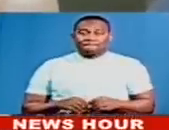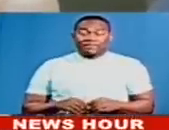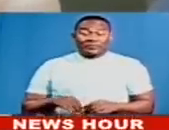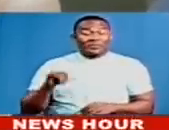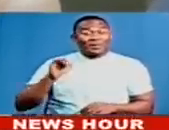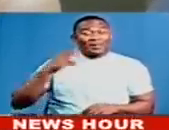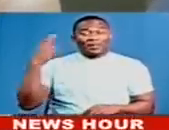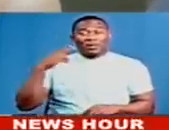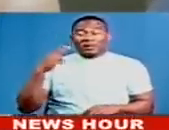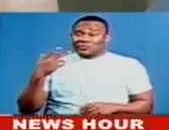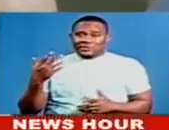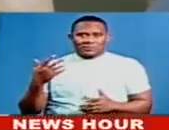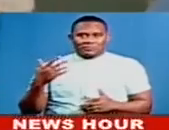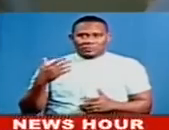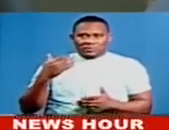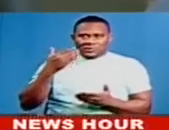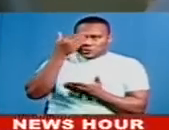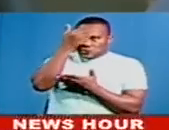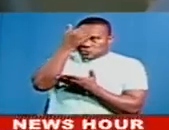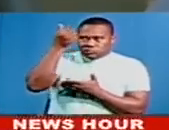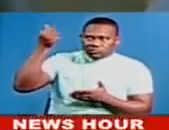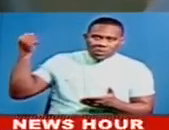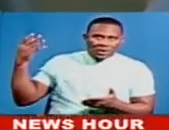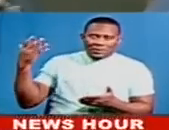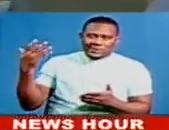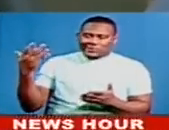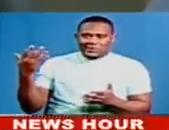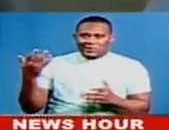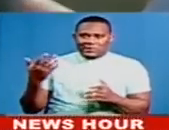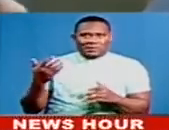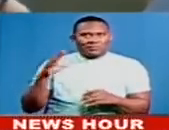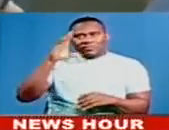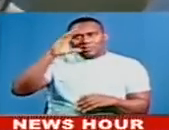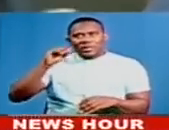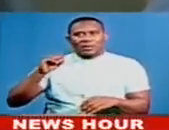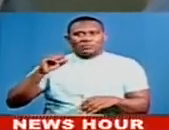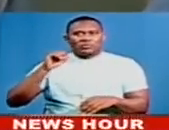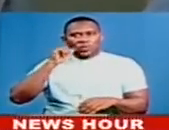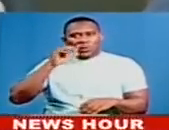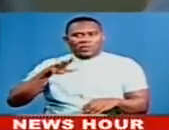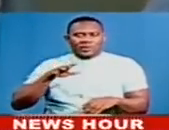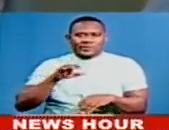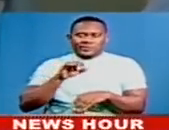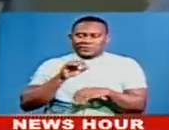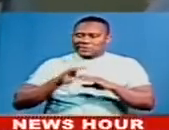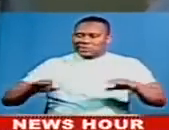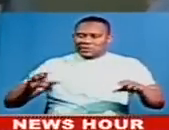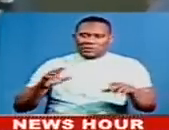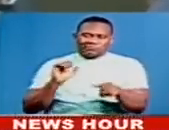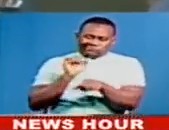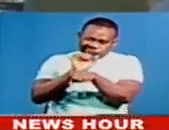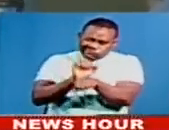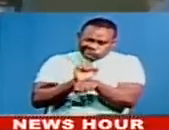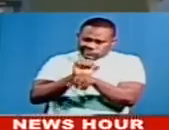of course, justify the exploitation of men, women and children in which Denmark took part. But here